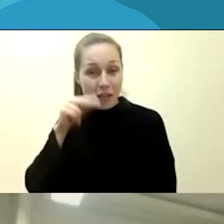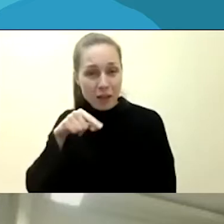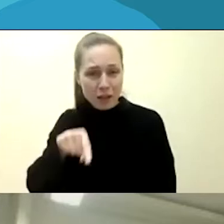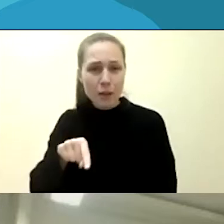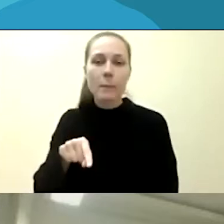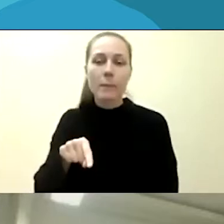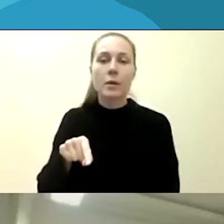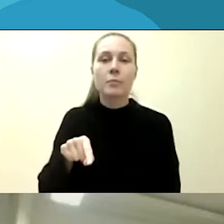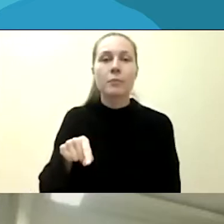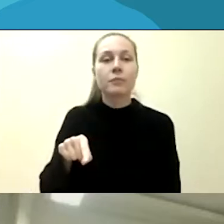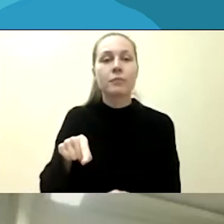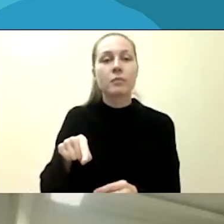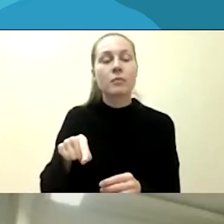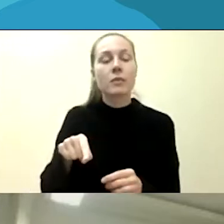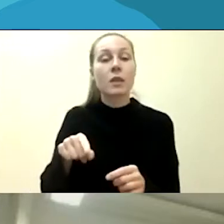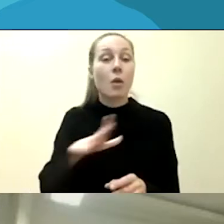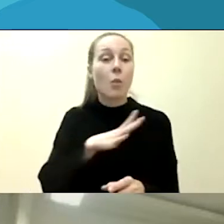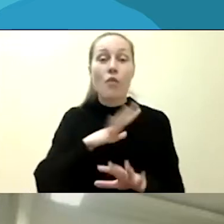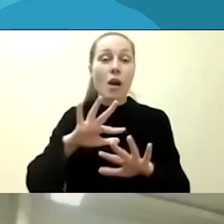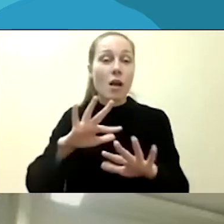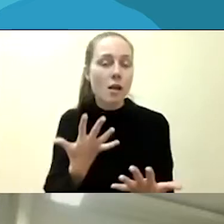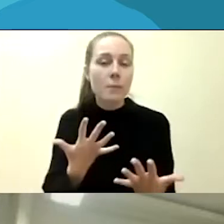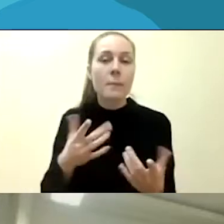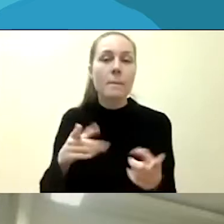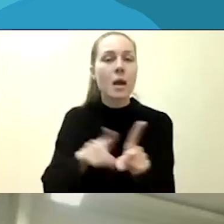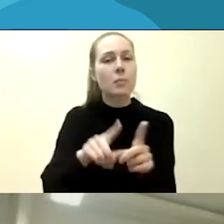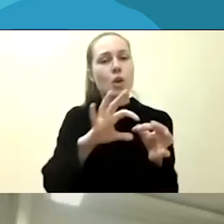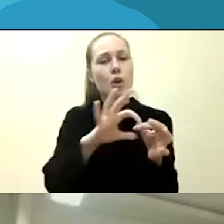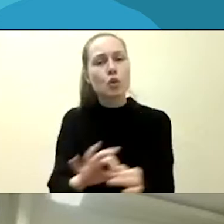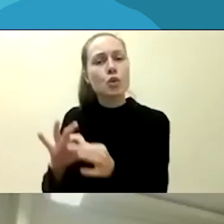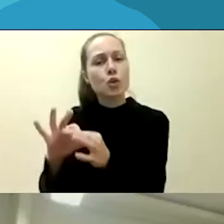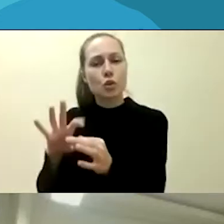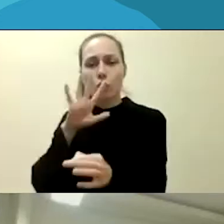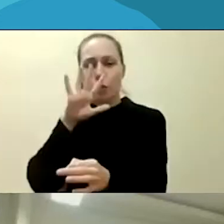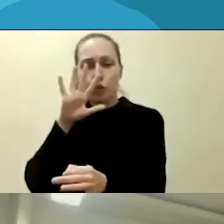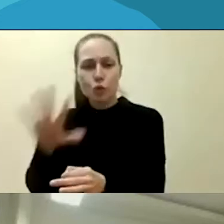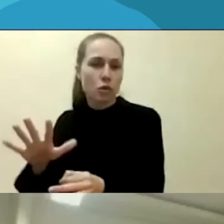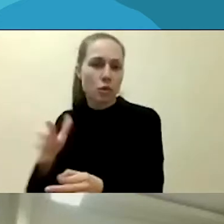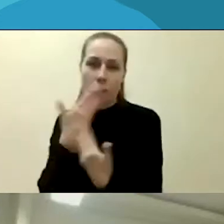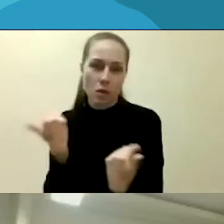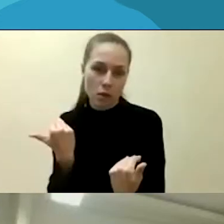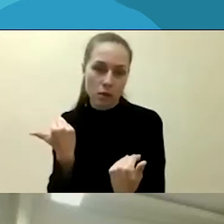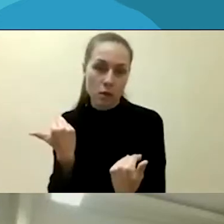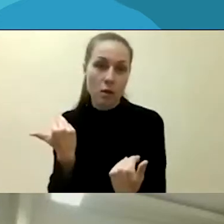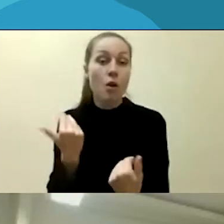to acknowledge vulnerability. Also, some